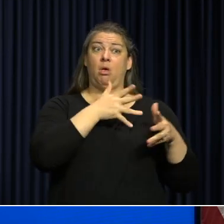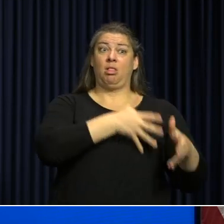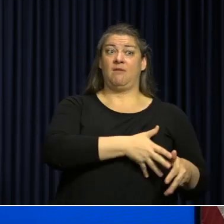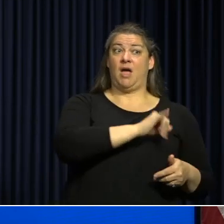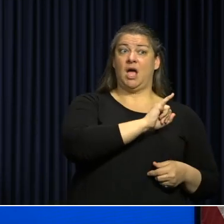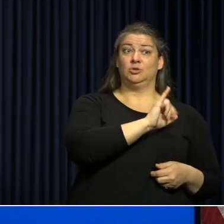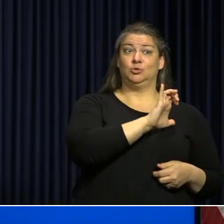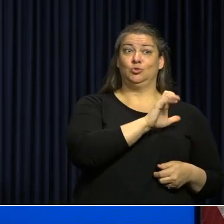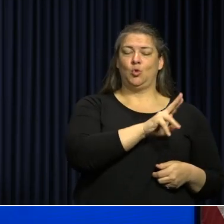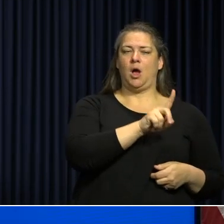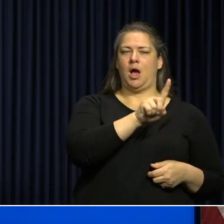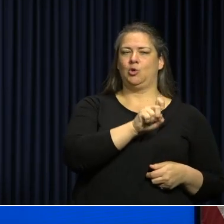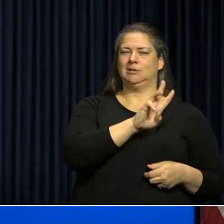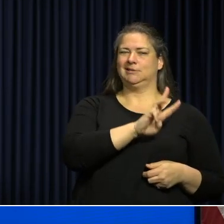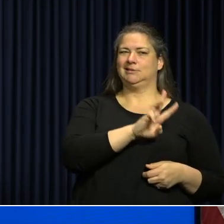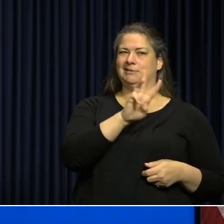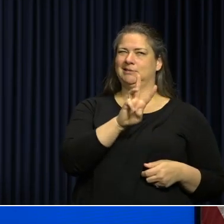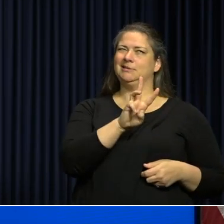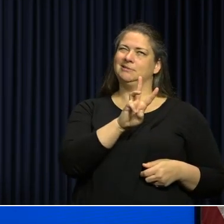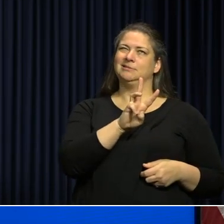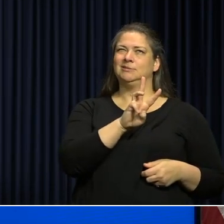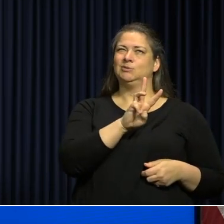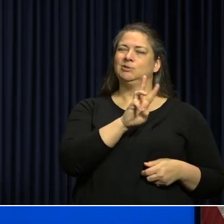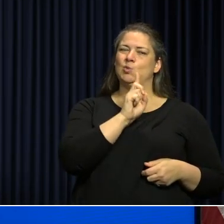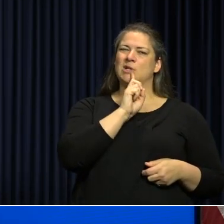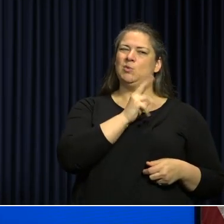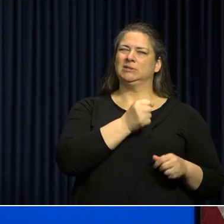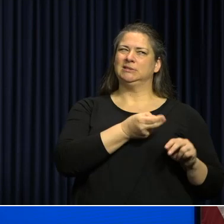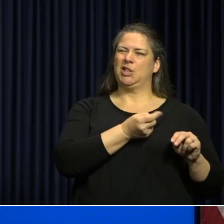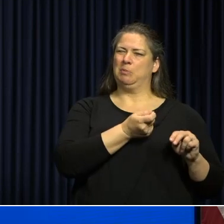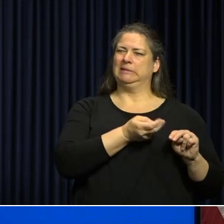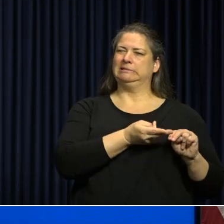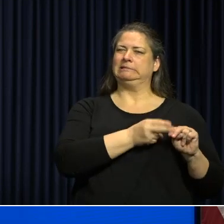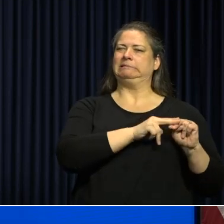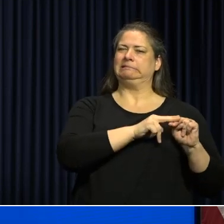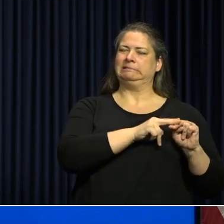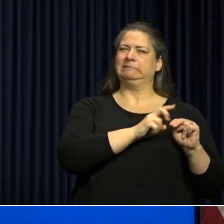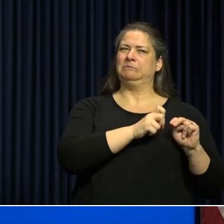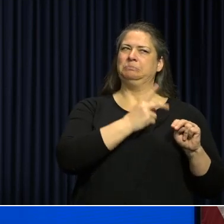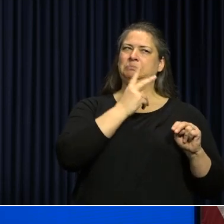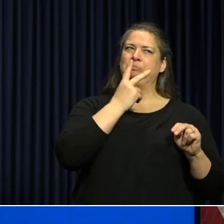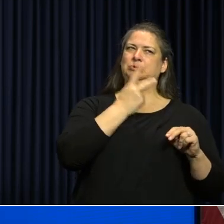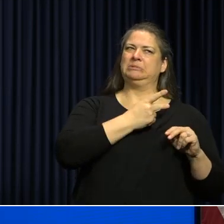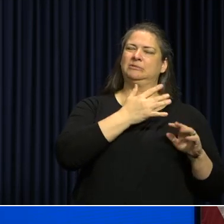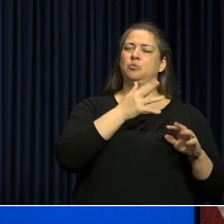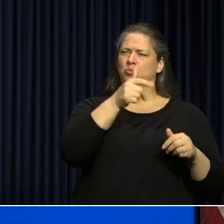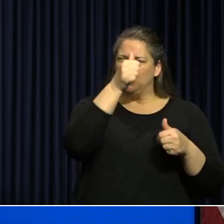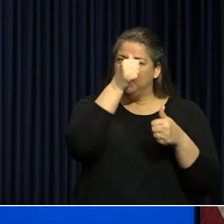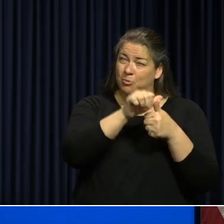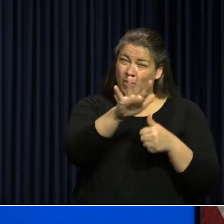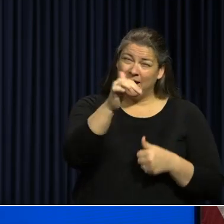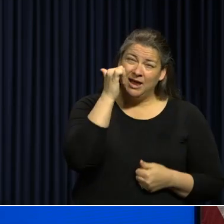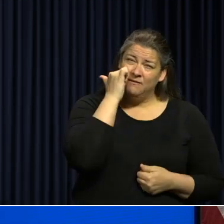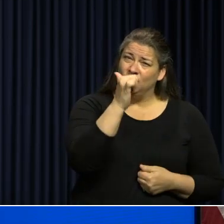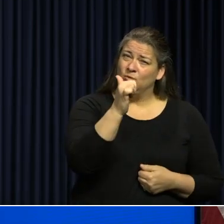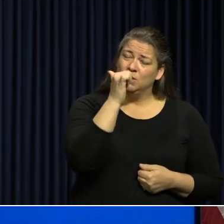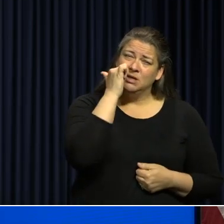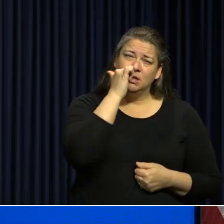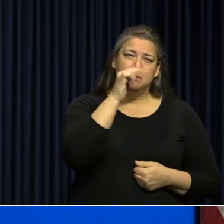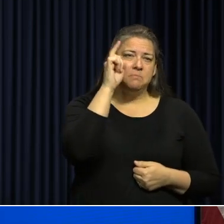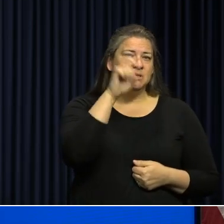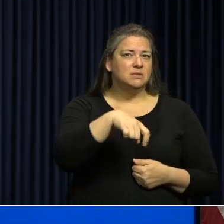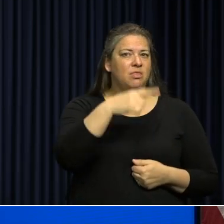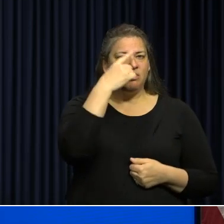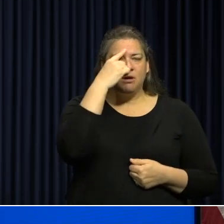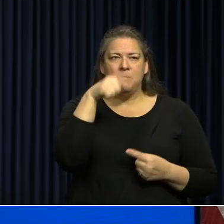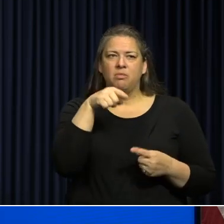ICU, 166. That's up a couple from the last couple days. So again, let's remember every day we need to think about,